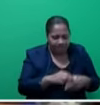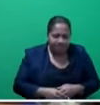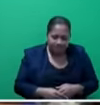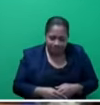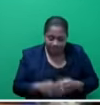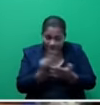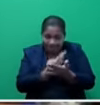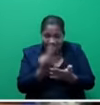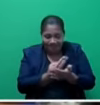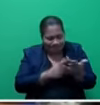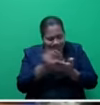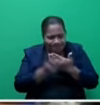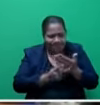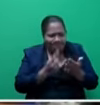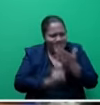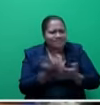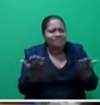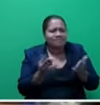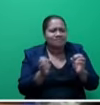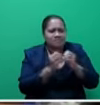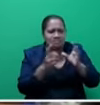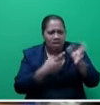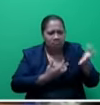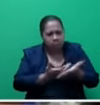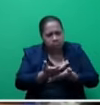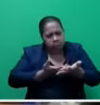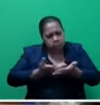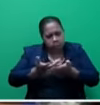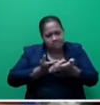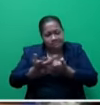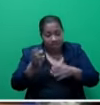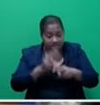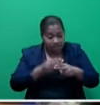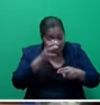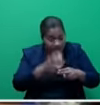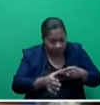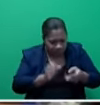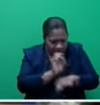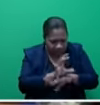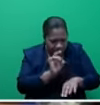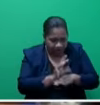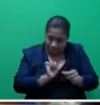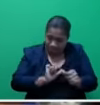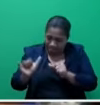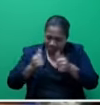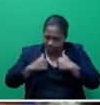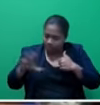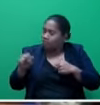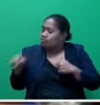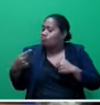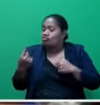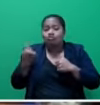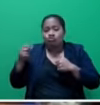was conducted in Nelanga Ba, where potential rice farmers were advised on best practices by Ministry of Agriculture